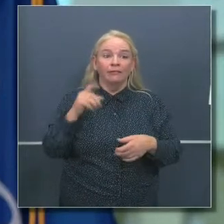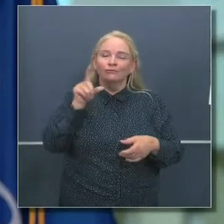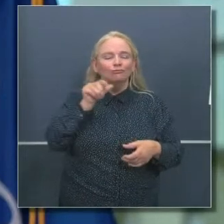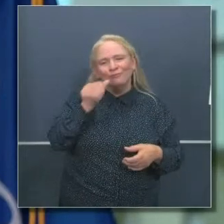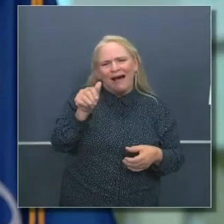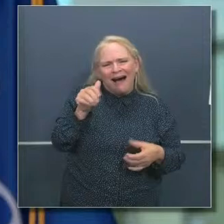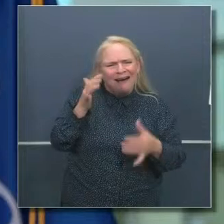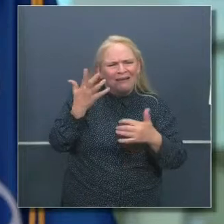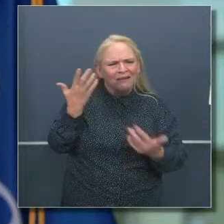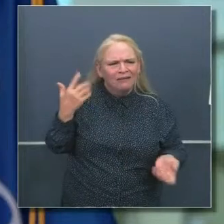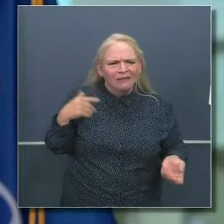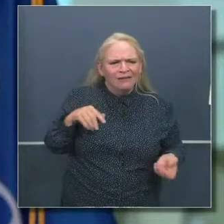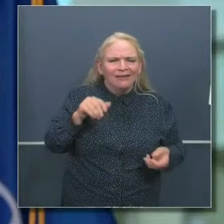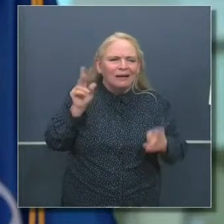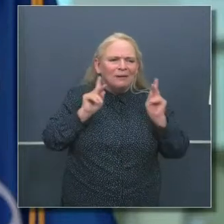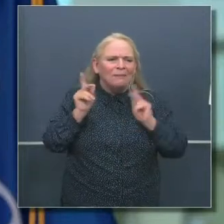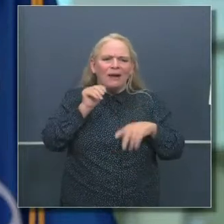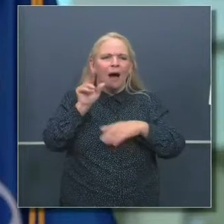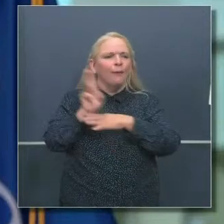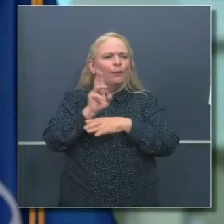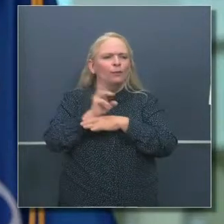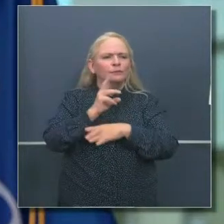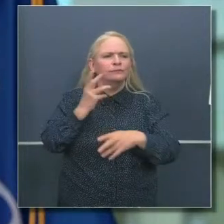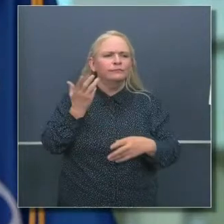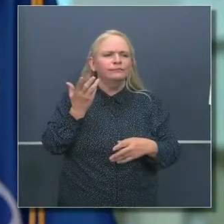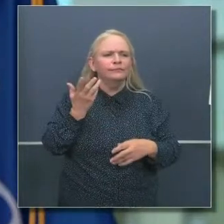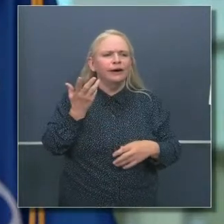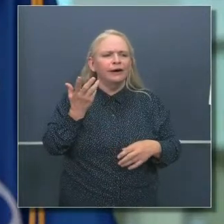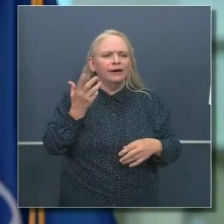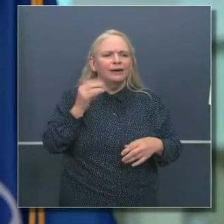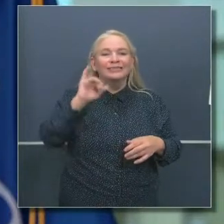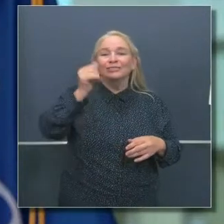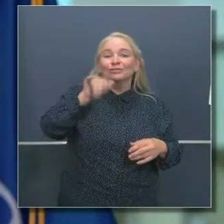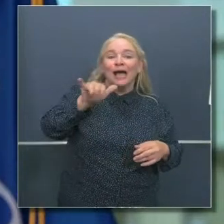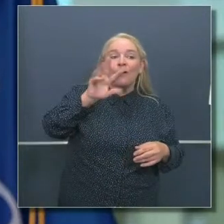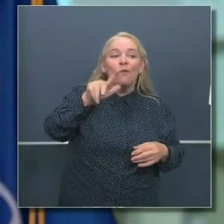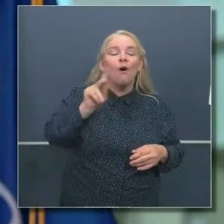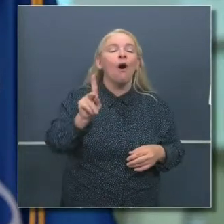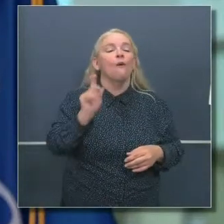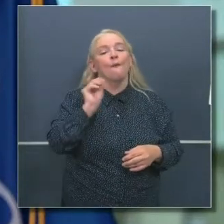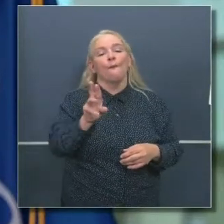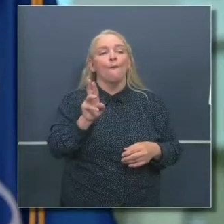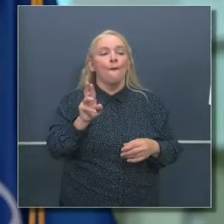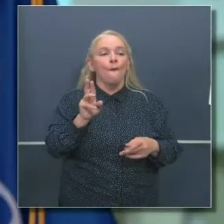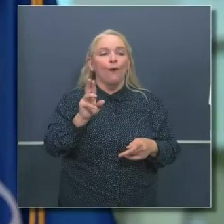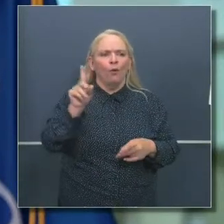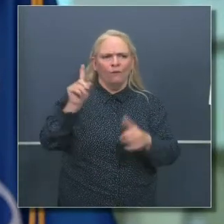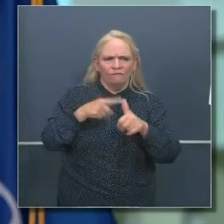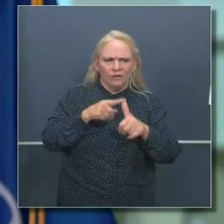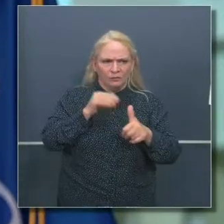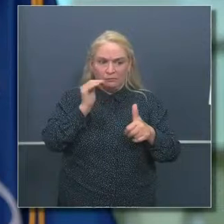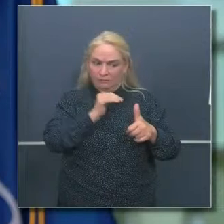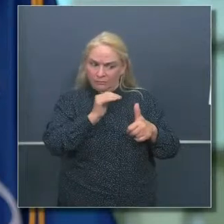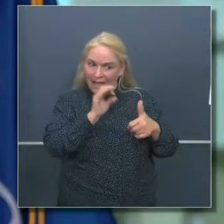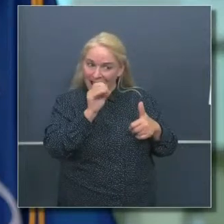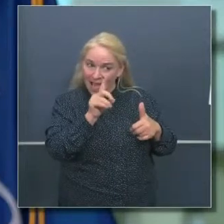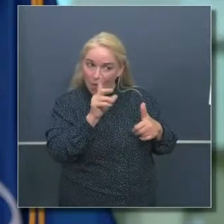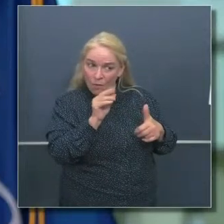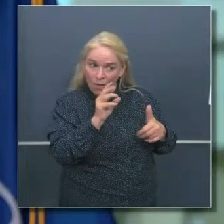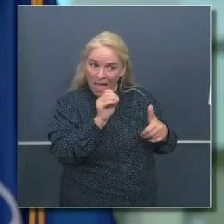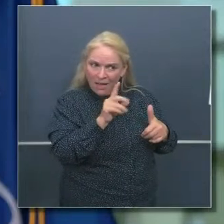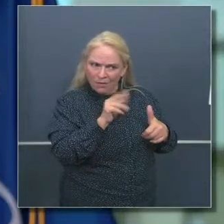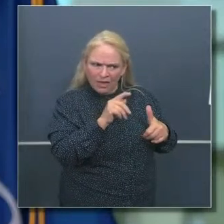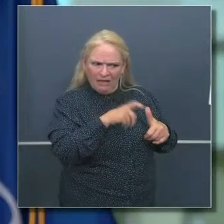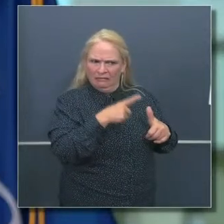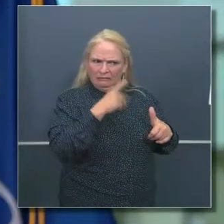abusing, not using the intersection or jaywalking. You tend to educate first, and if you're not successful and you still have